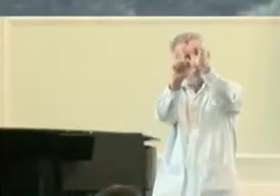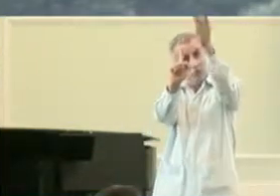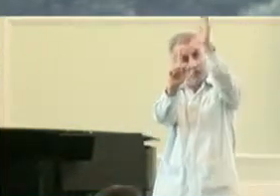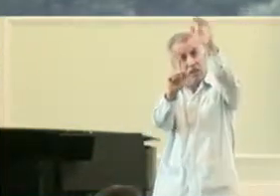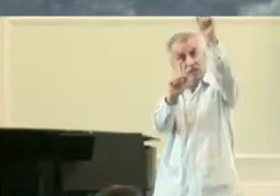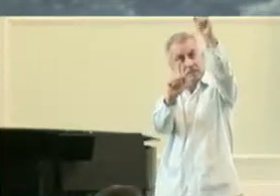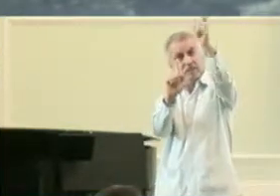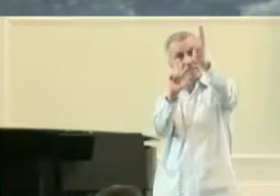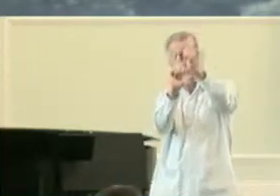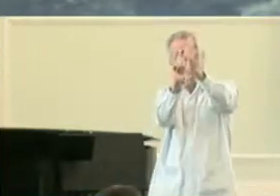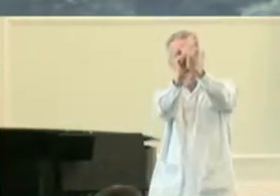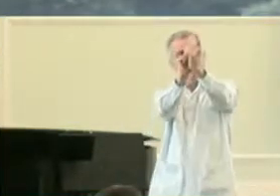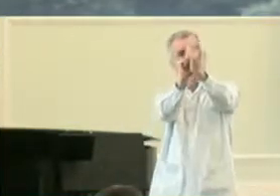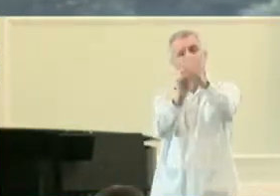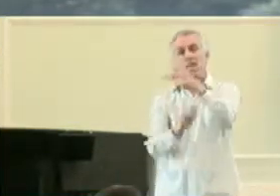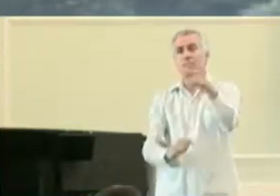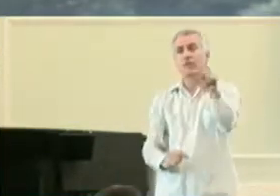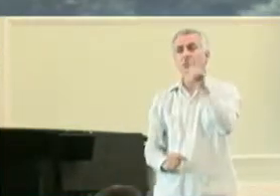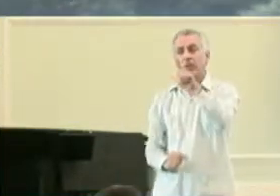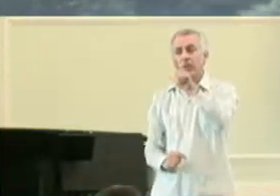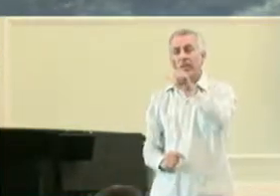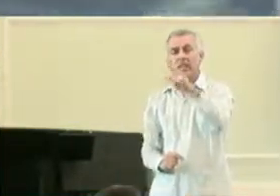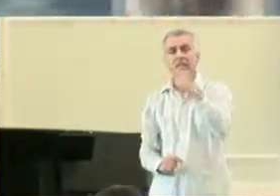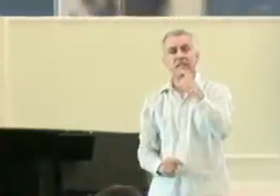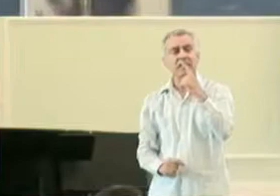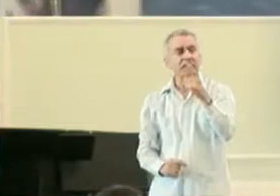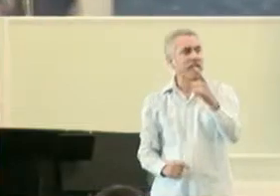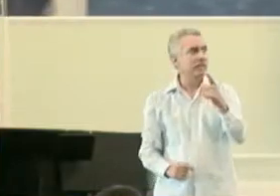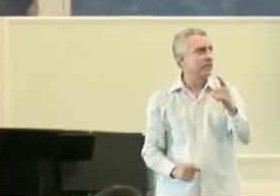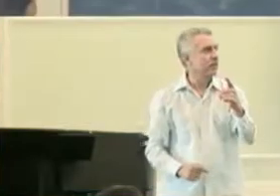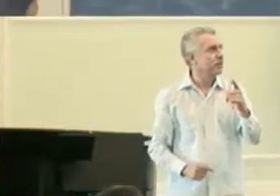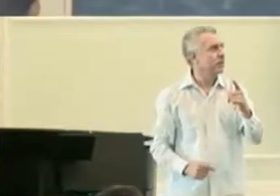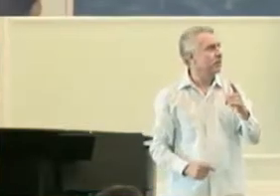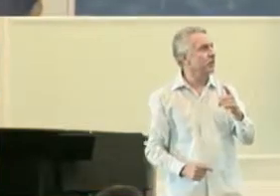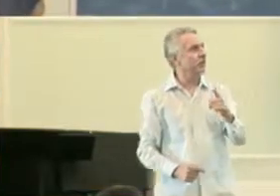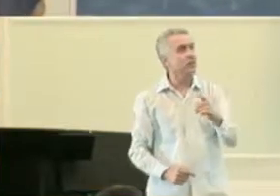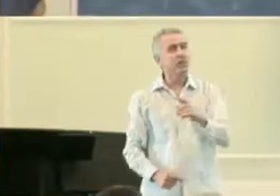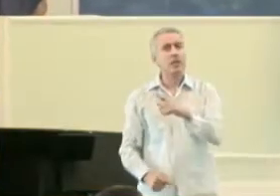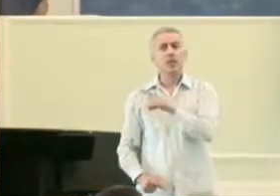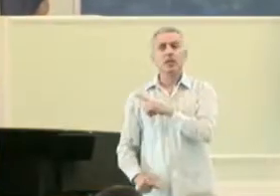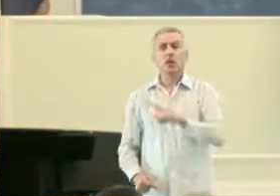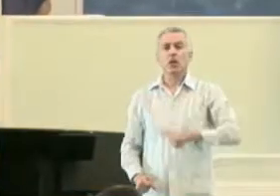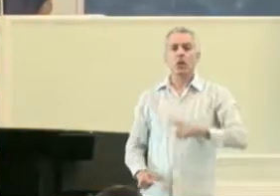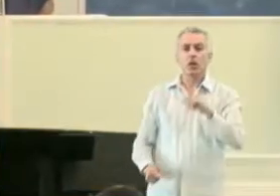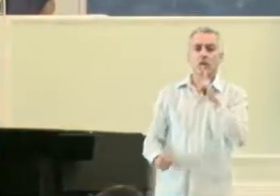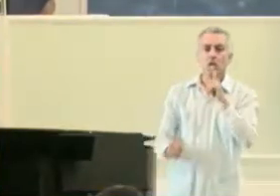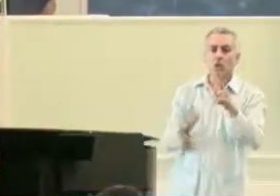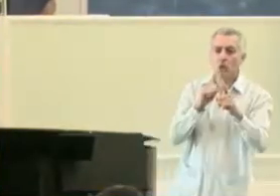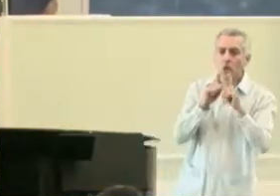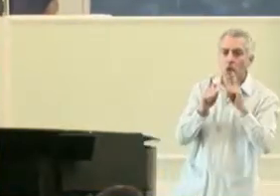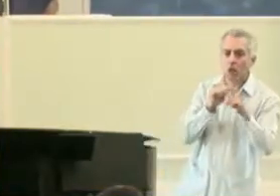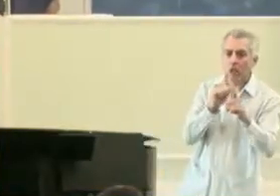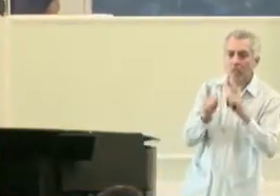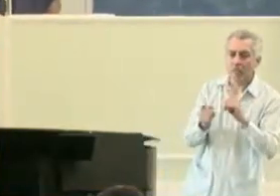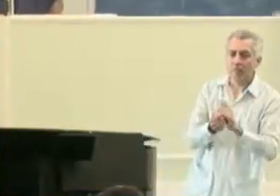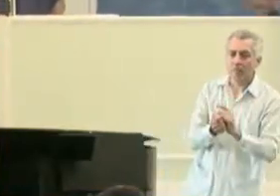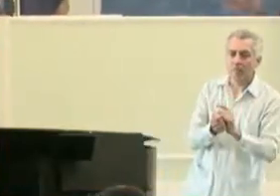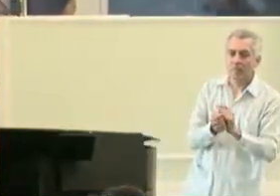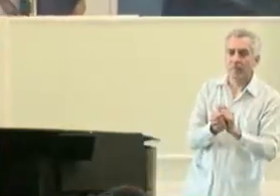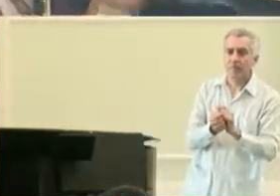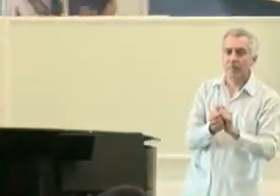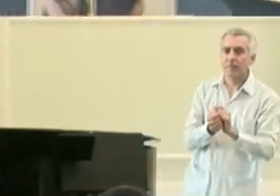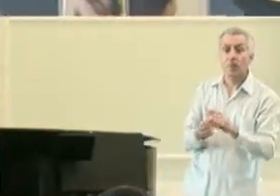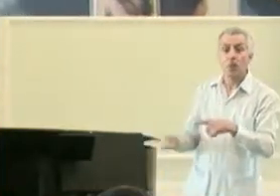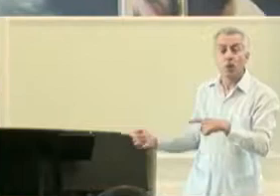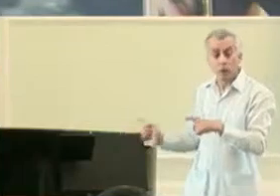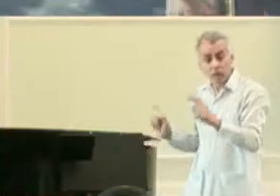there in verse 3. It says, and the Lord called to him from the mountain. So when you and I come